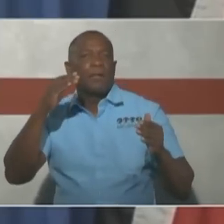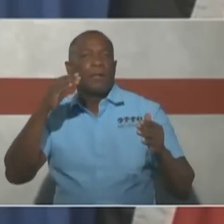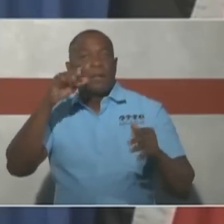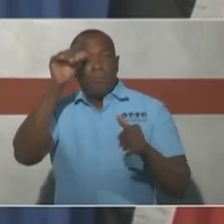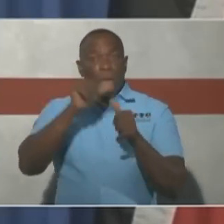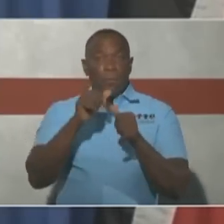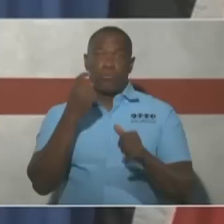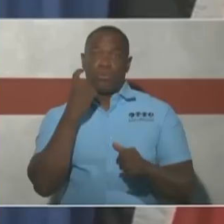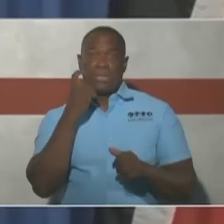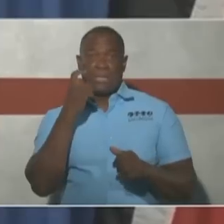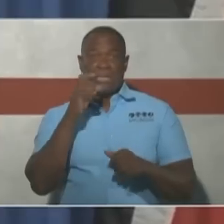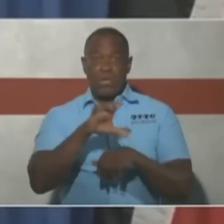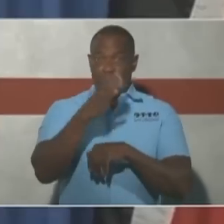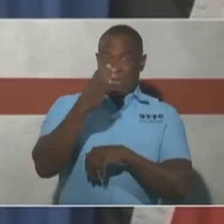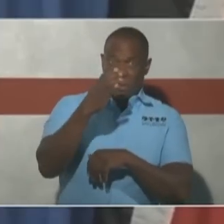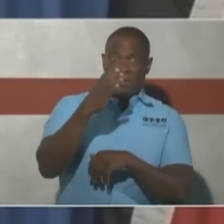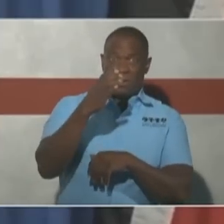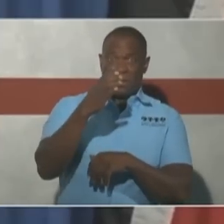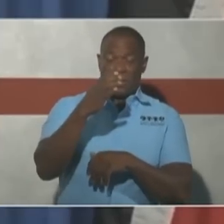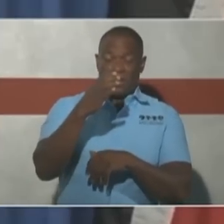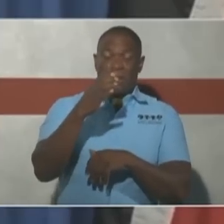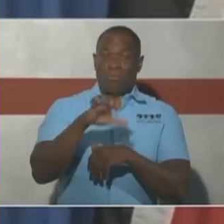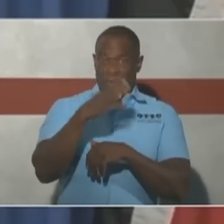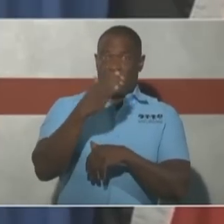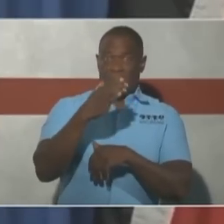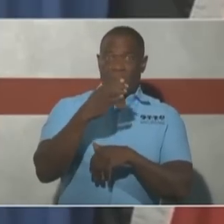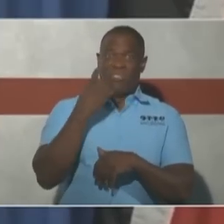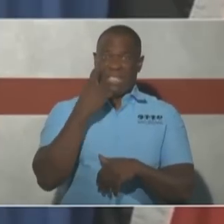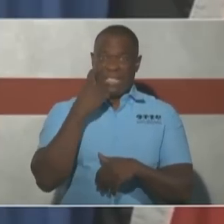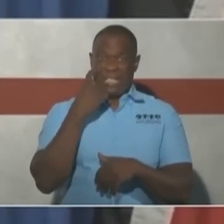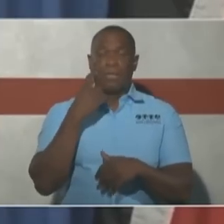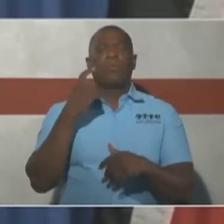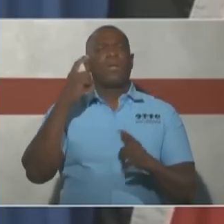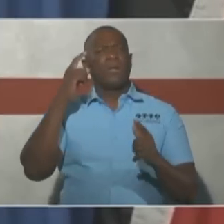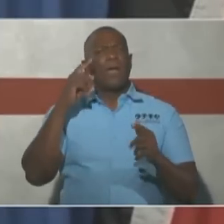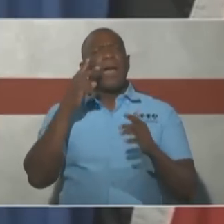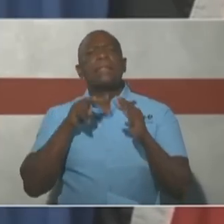we anticipated that because of the